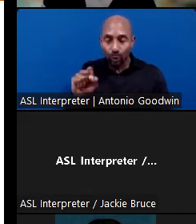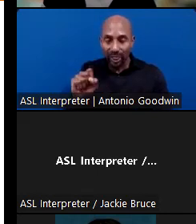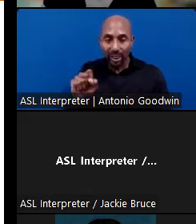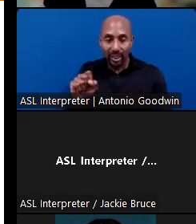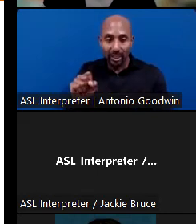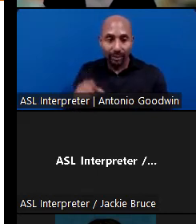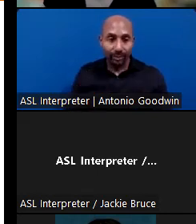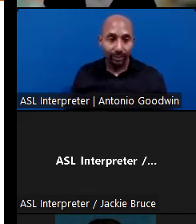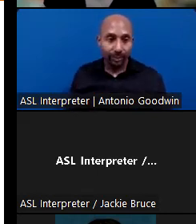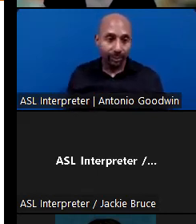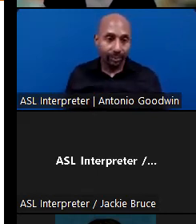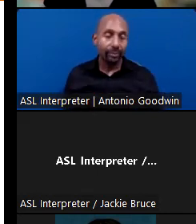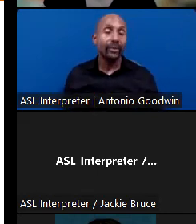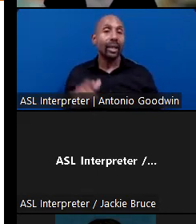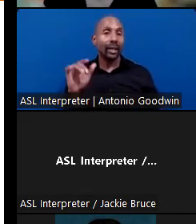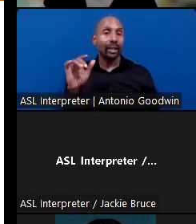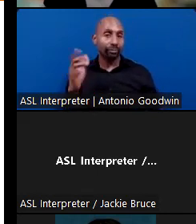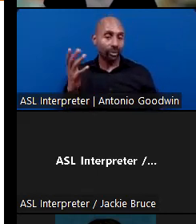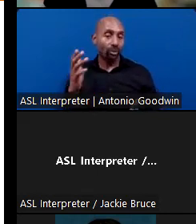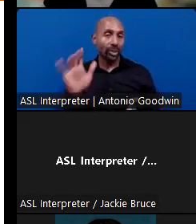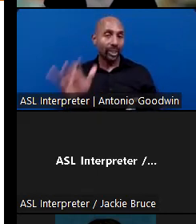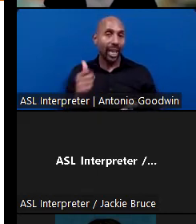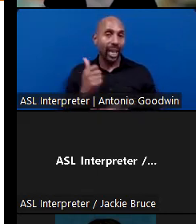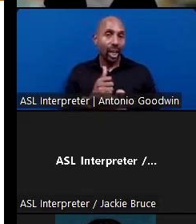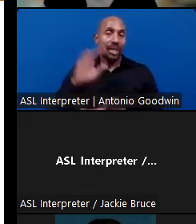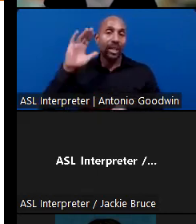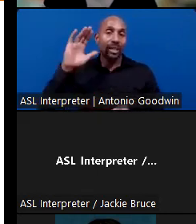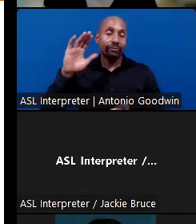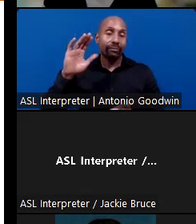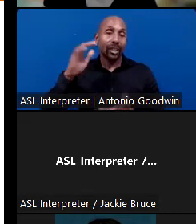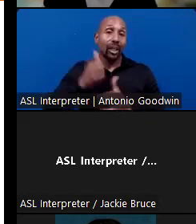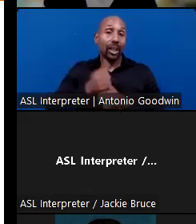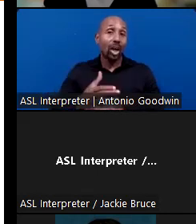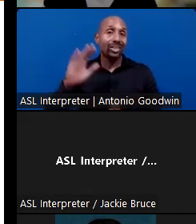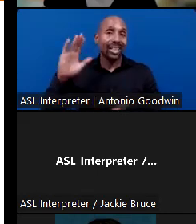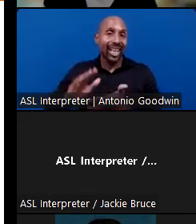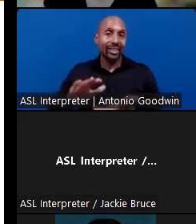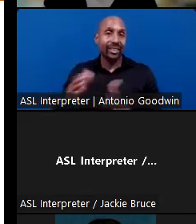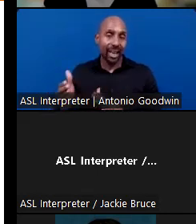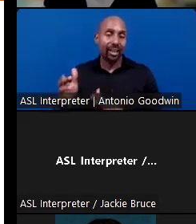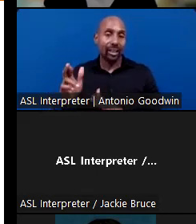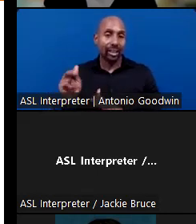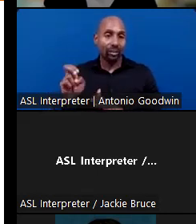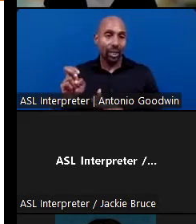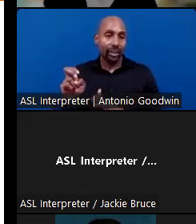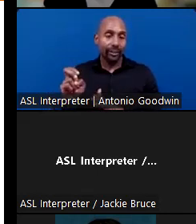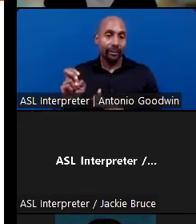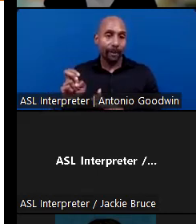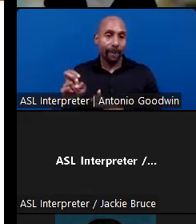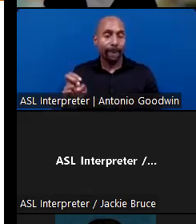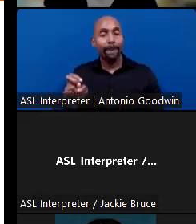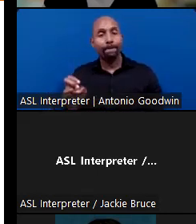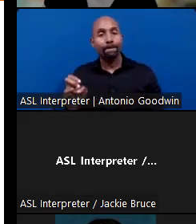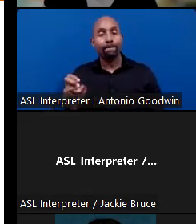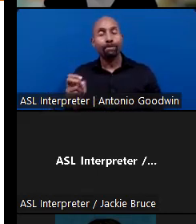The concerning piece is when you look at the up-to-date with the boosters, it's gone down since our last